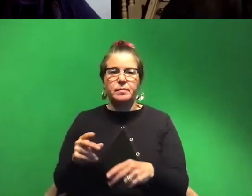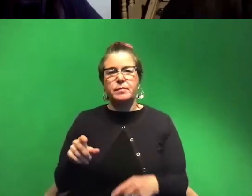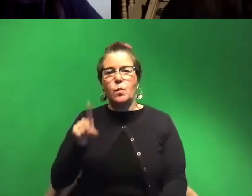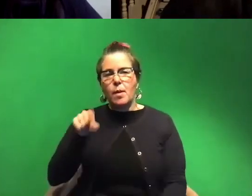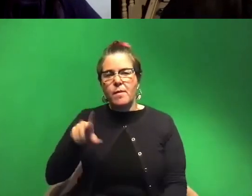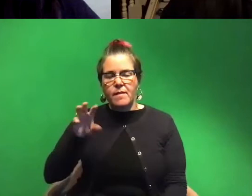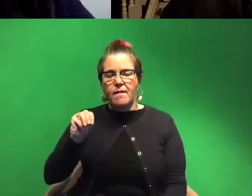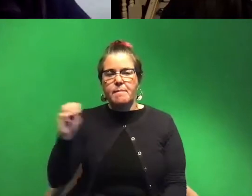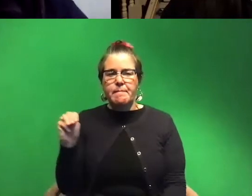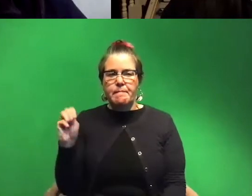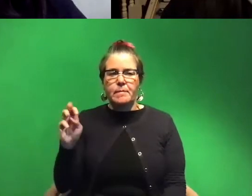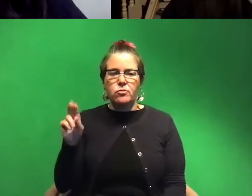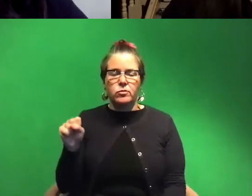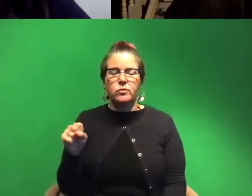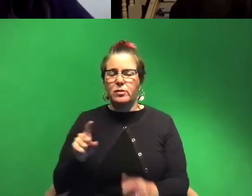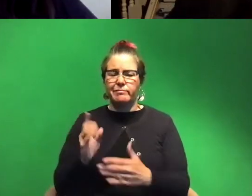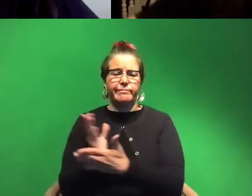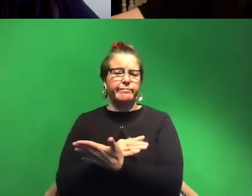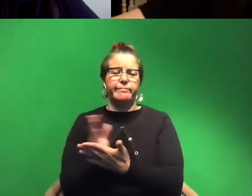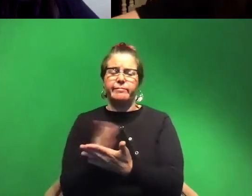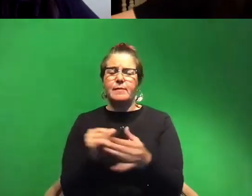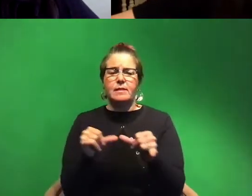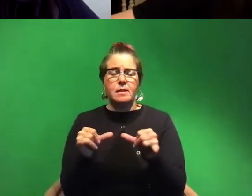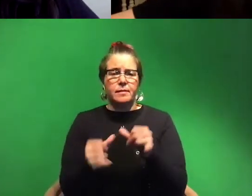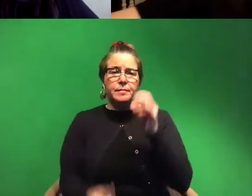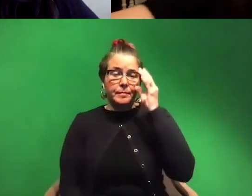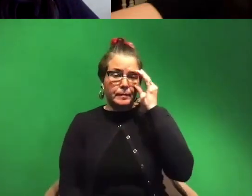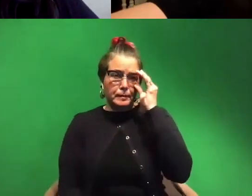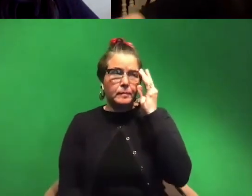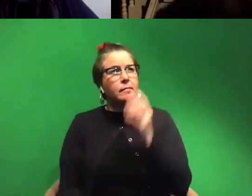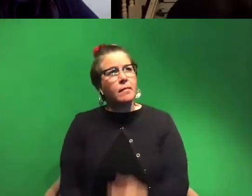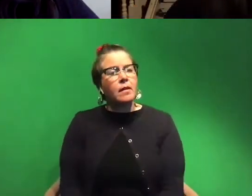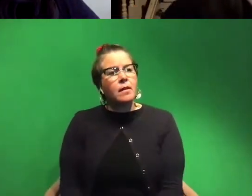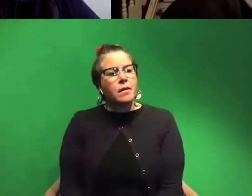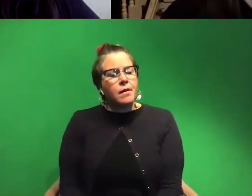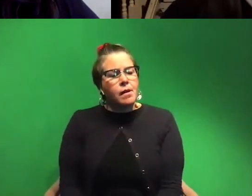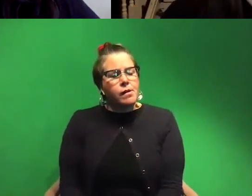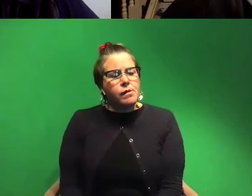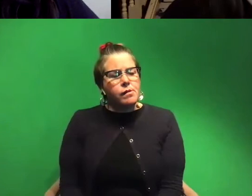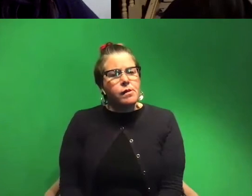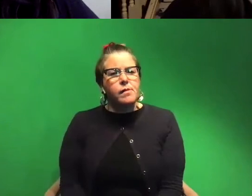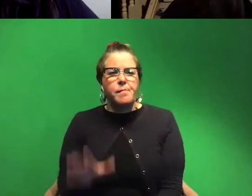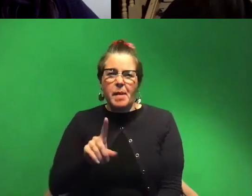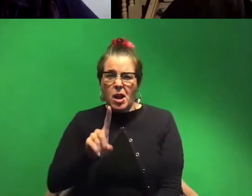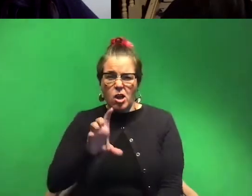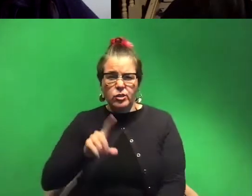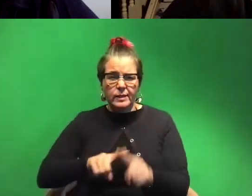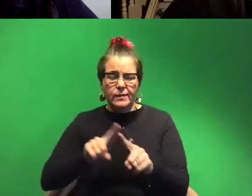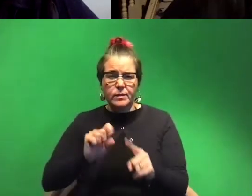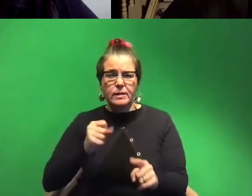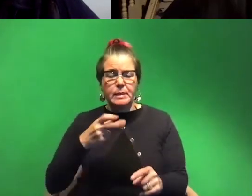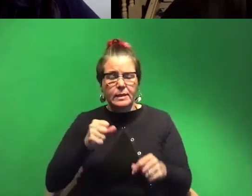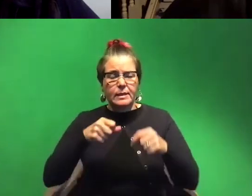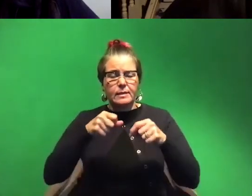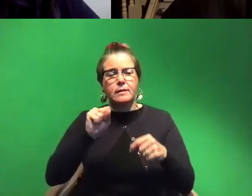meters. So they vary in size a lot. And I think there's around 100 species, subspecies of